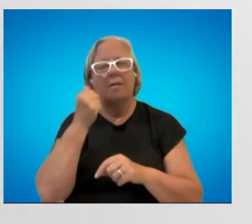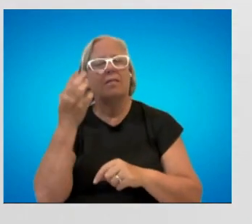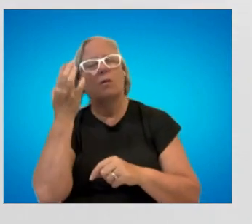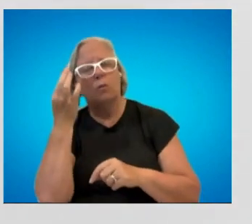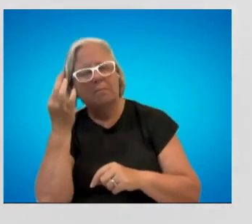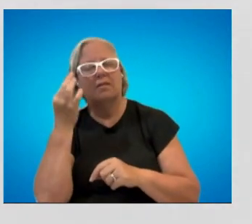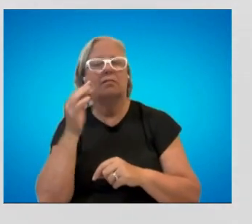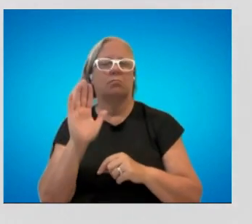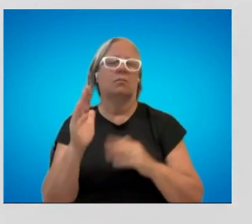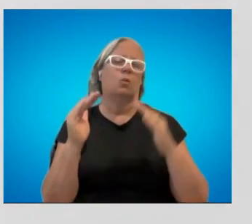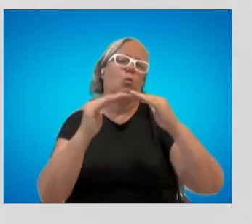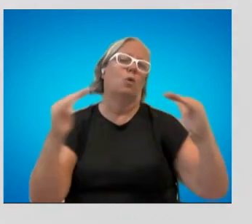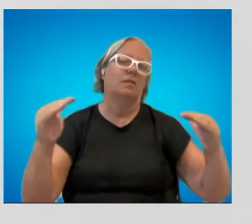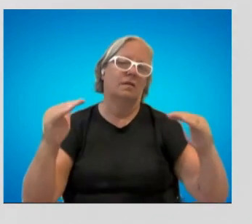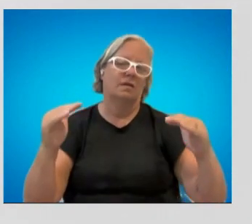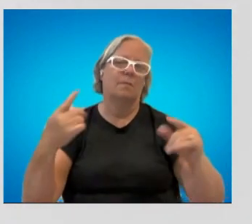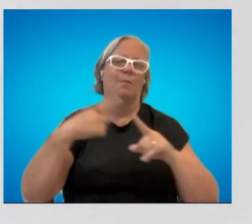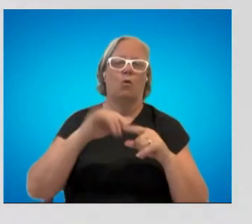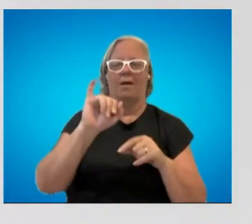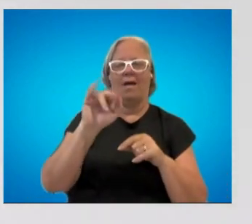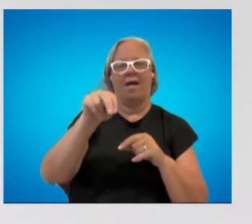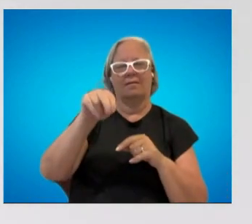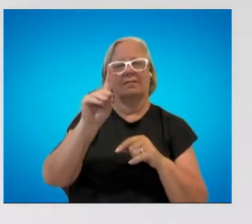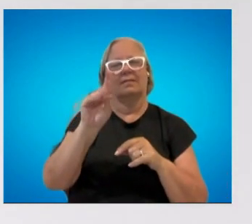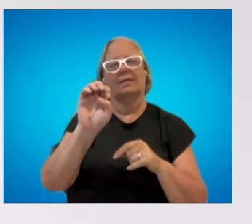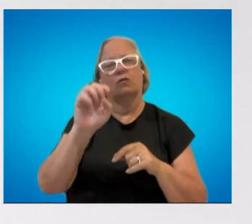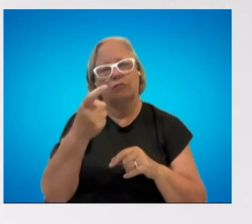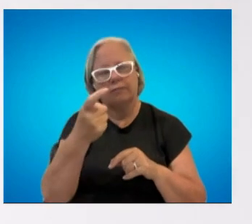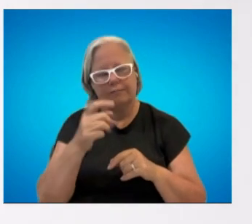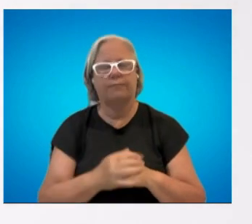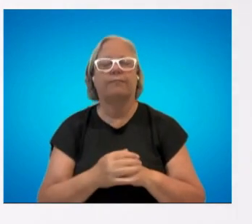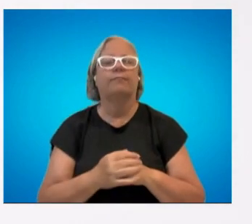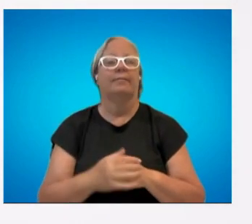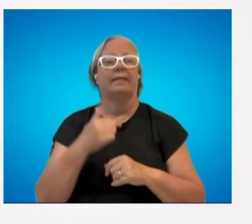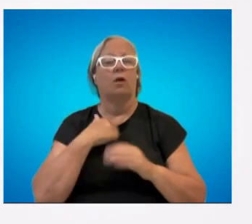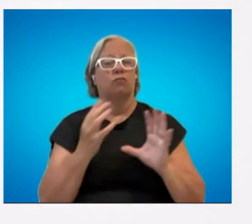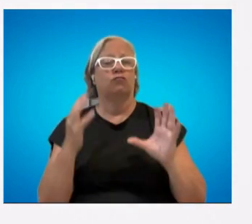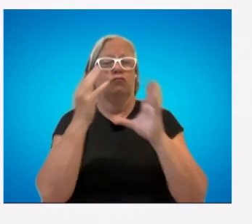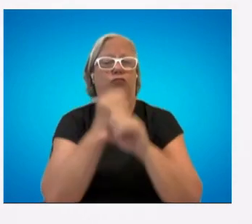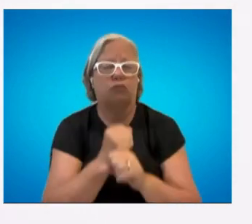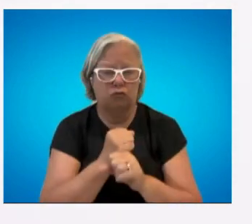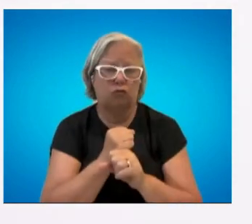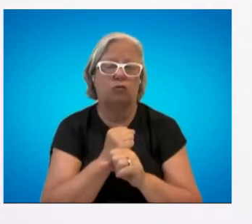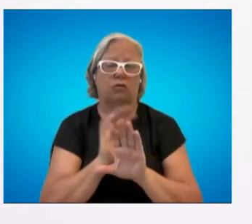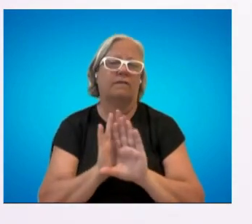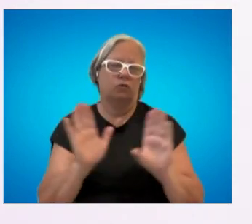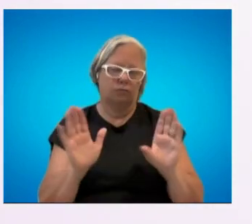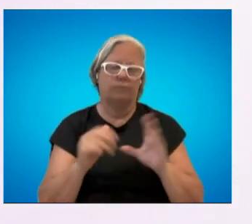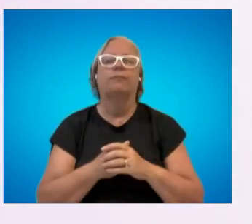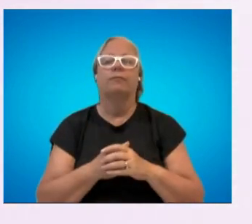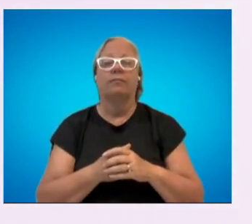And to conclude, which can be the 3 steps forward at the European as well as national